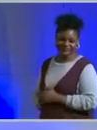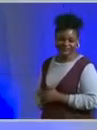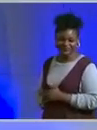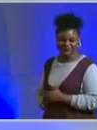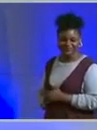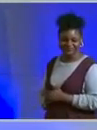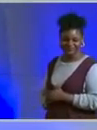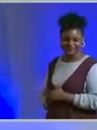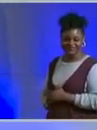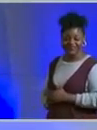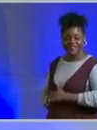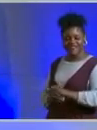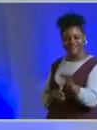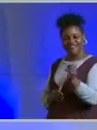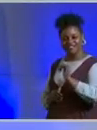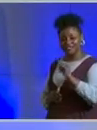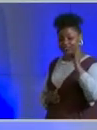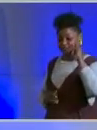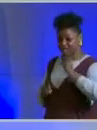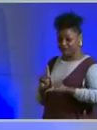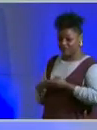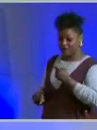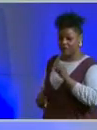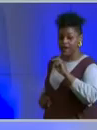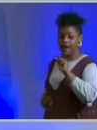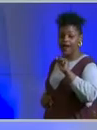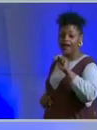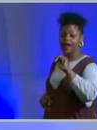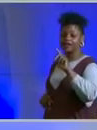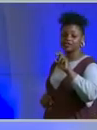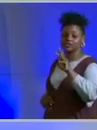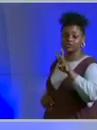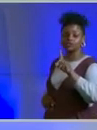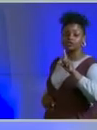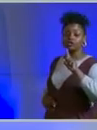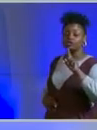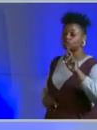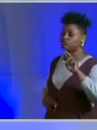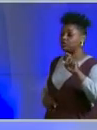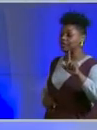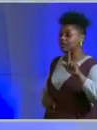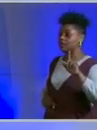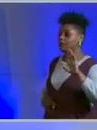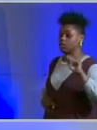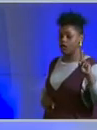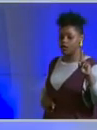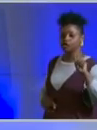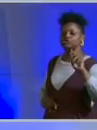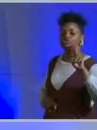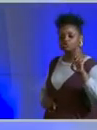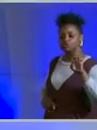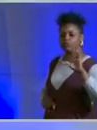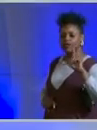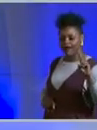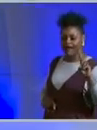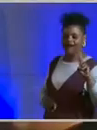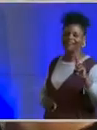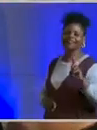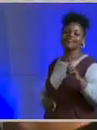You also heard from Andrew Trueblood, and Andrew Trueblood will be the first millennial to direct